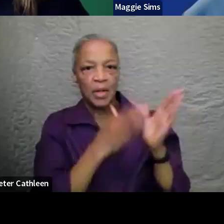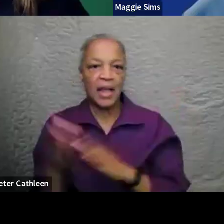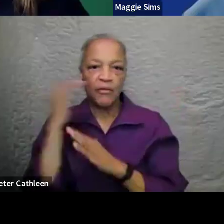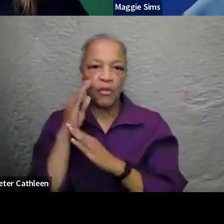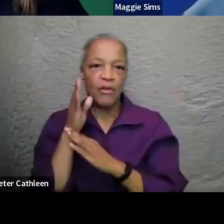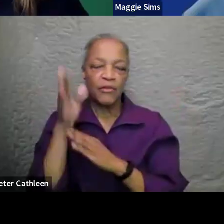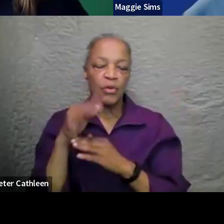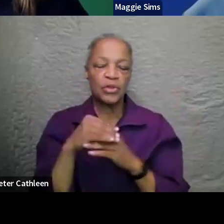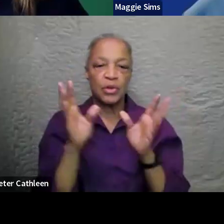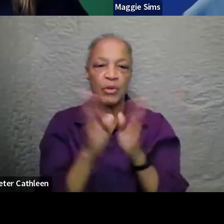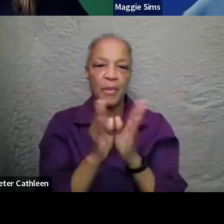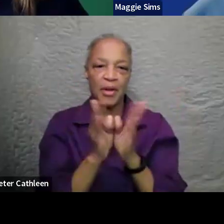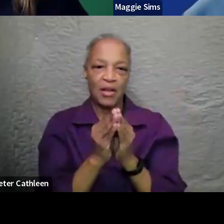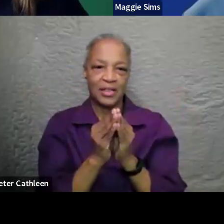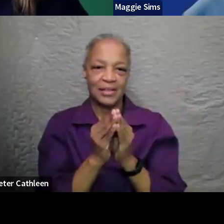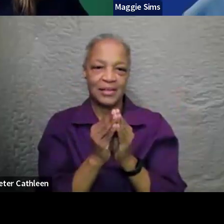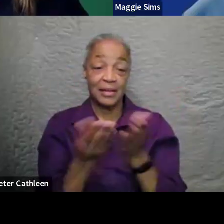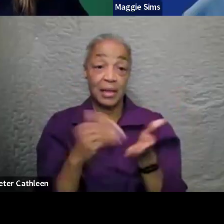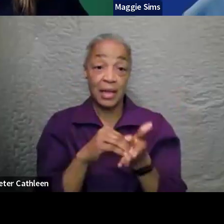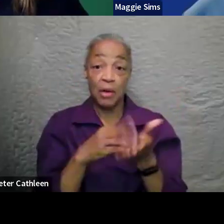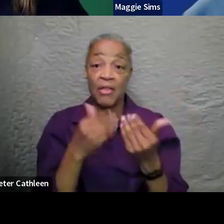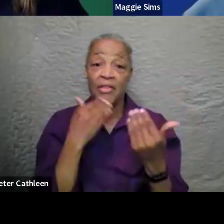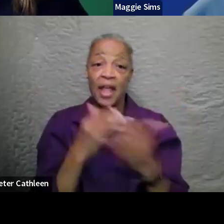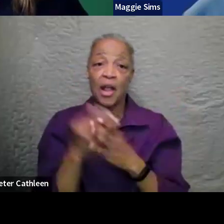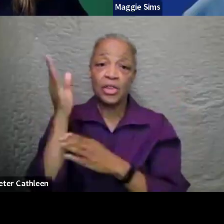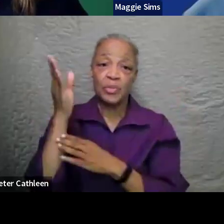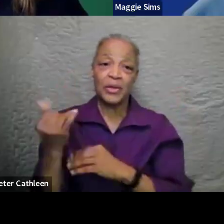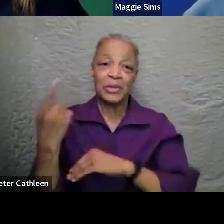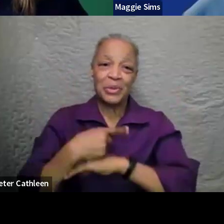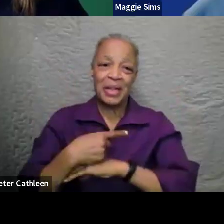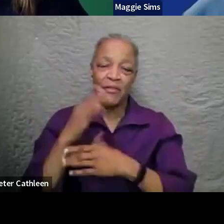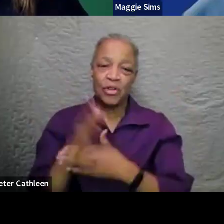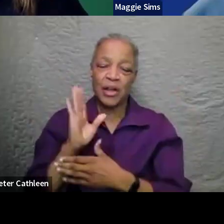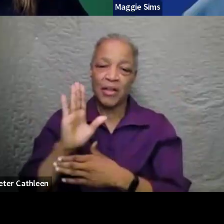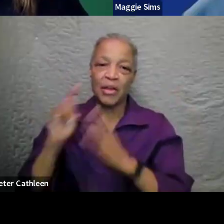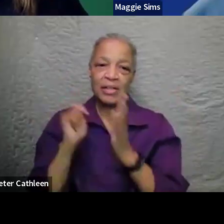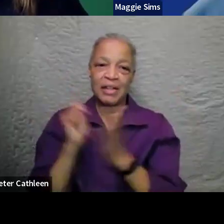future webinars. Again, we want to thank our speakers today for sharing their time and